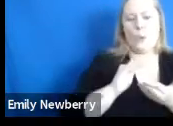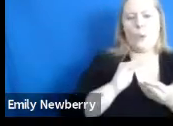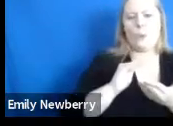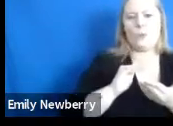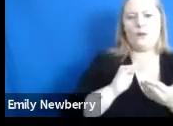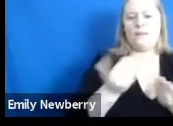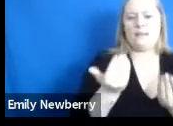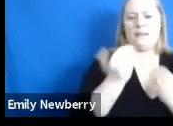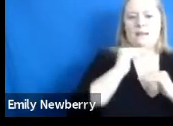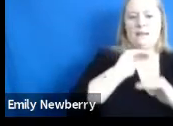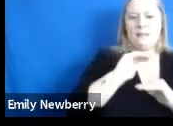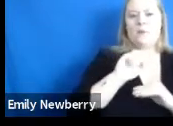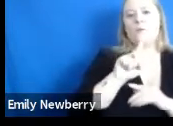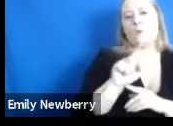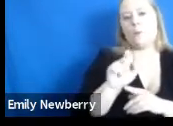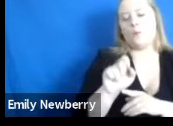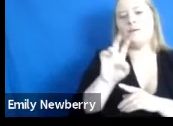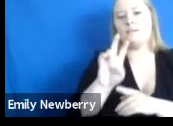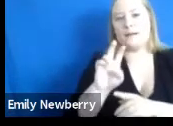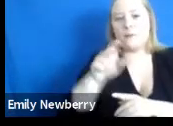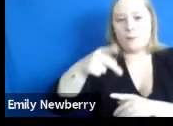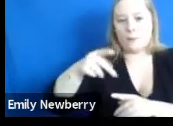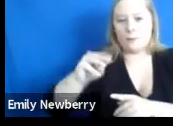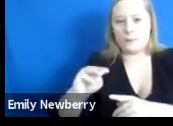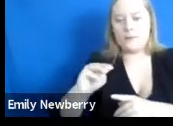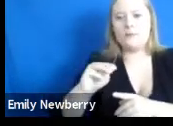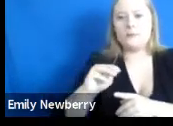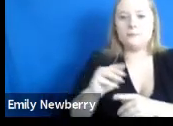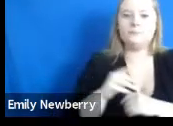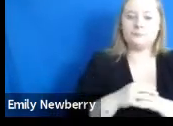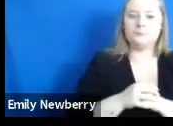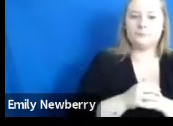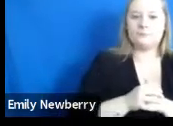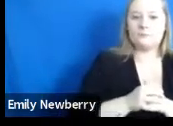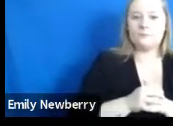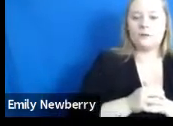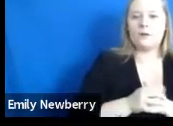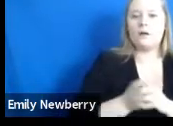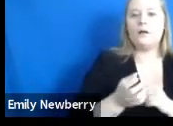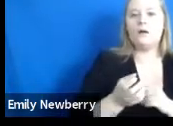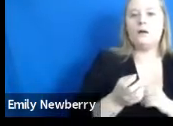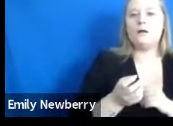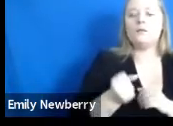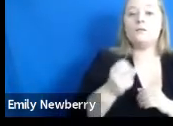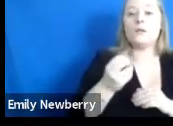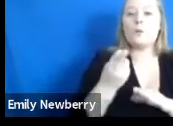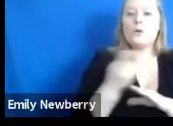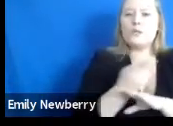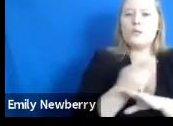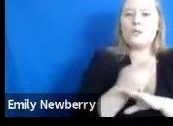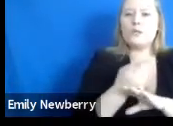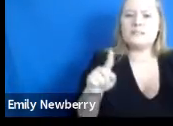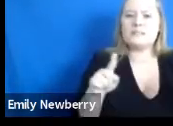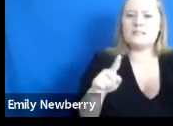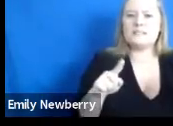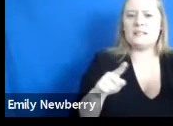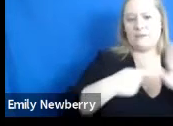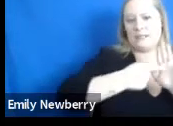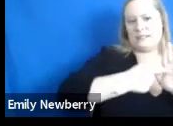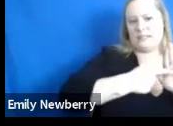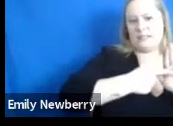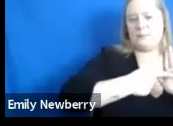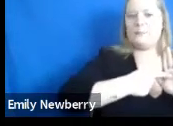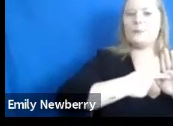was 1.7 parts per million or milligram per kilogram. So we used different symbols like traffic lights